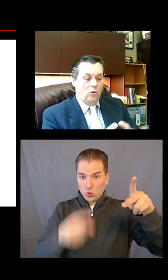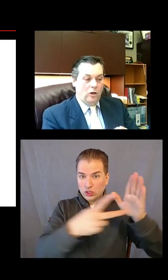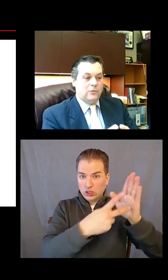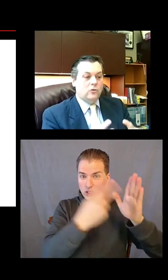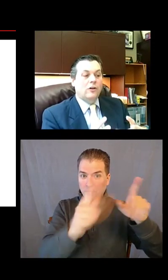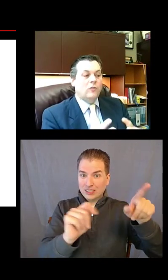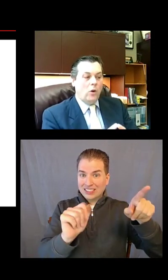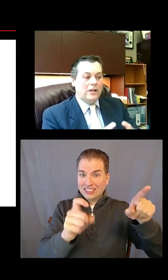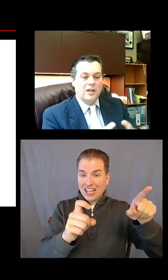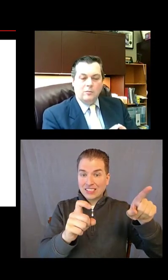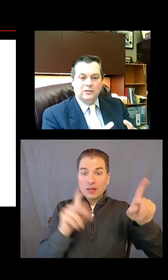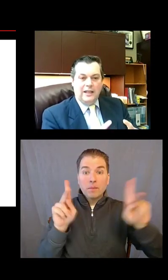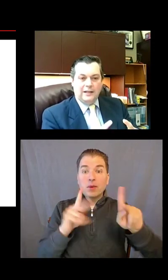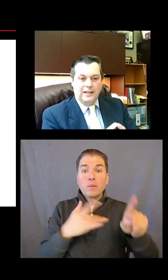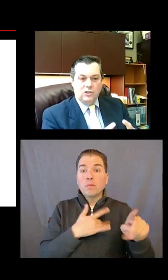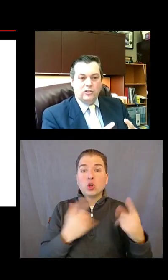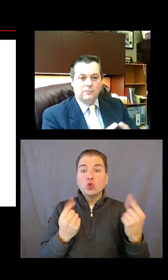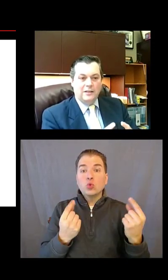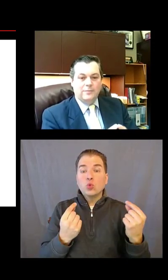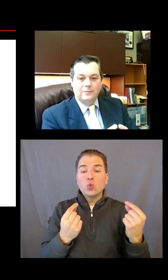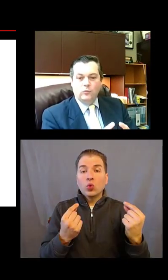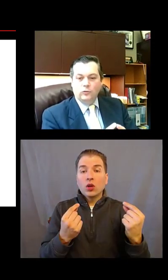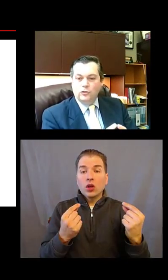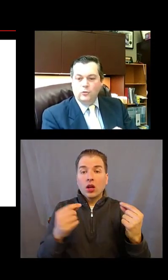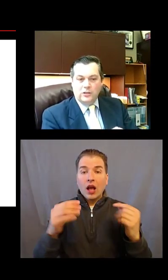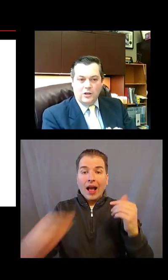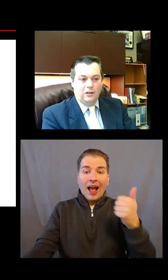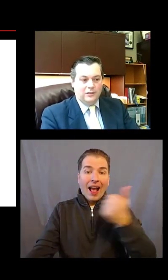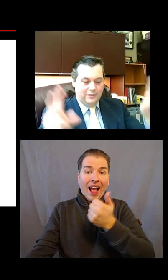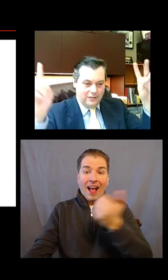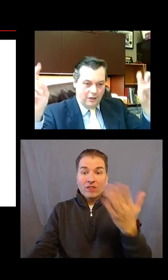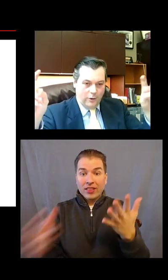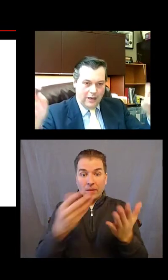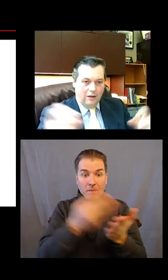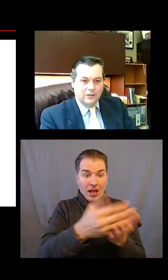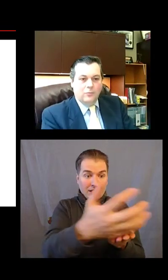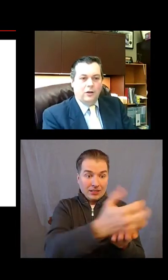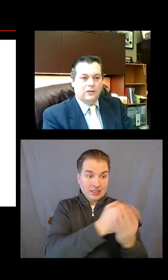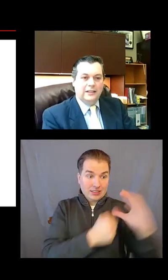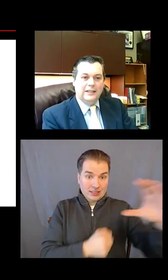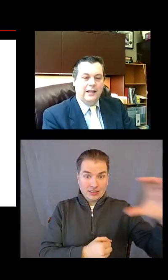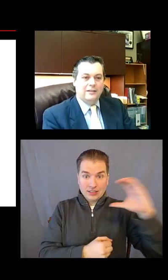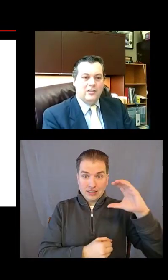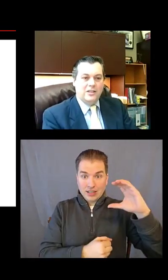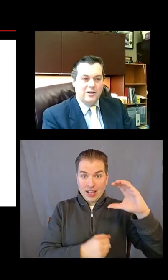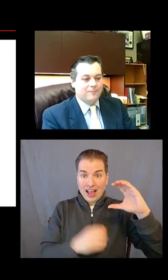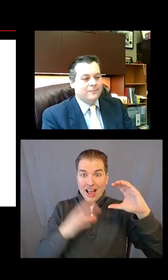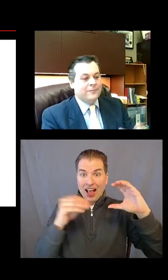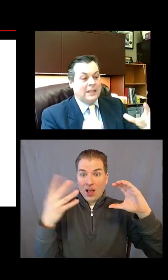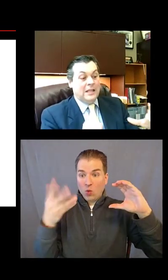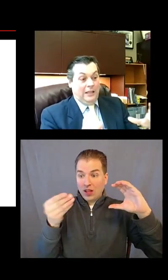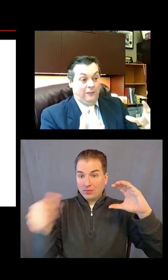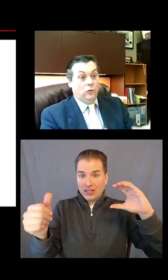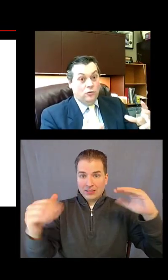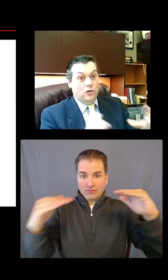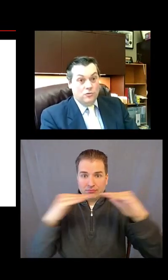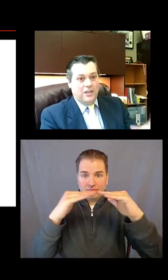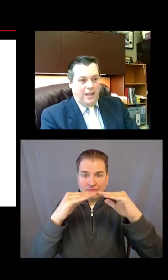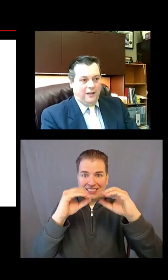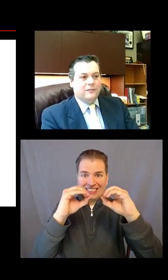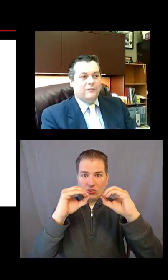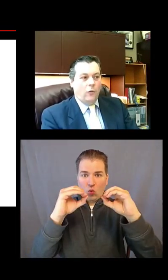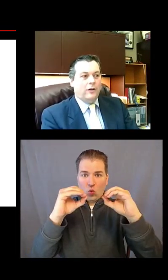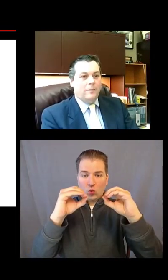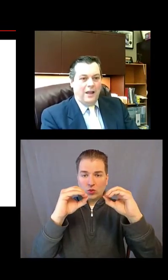a C Corp, to avoid double taxation, many people will do what's called zeroing out the books at the end of the year. If you